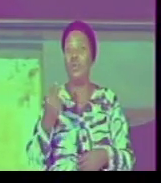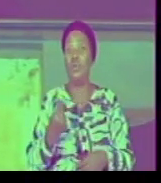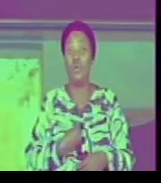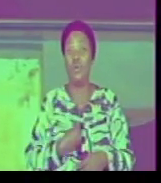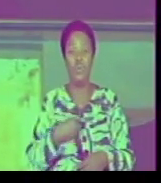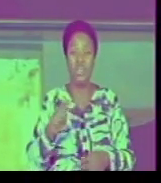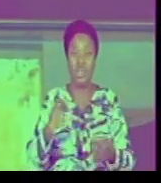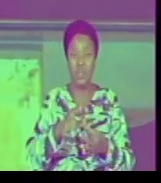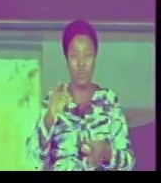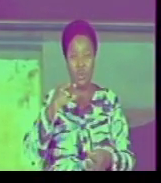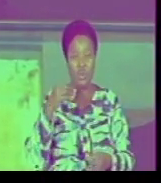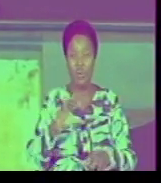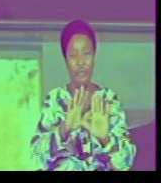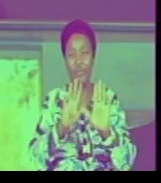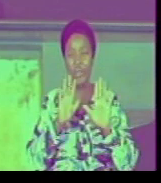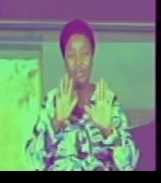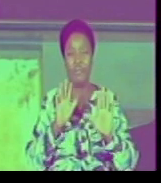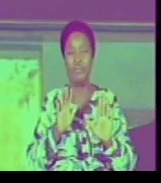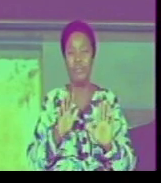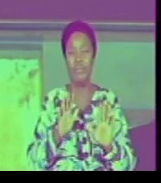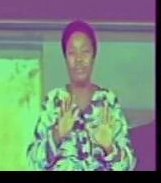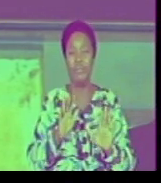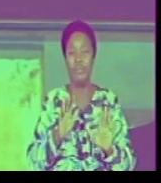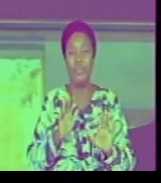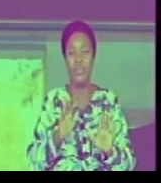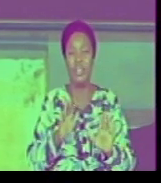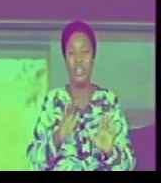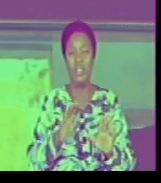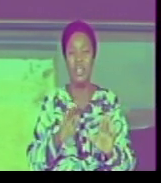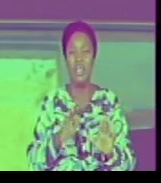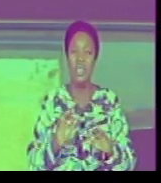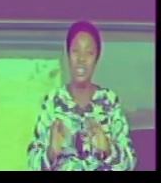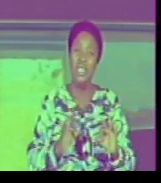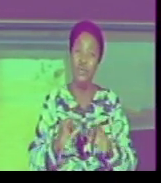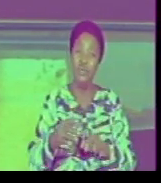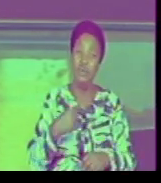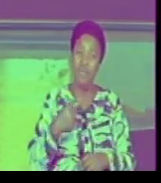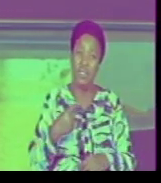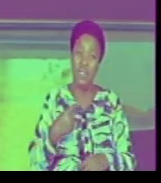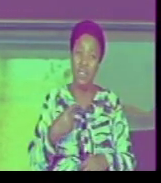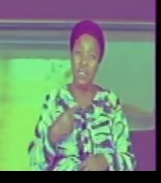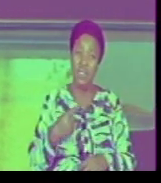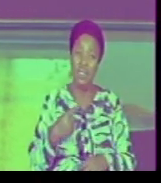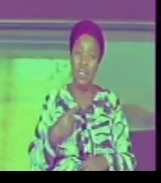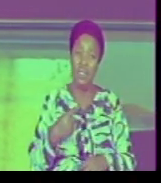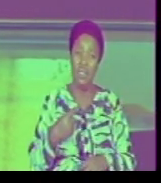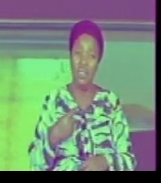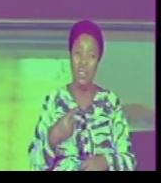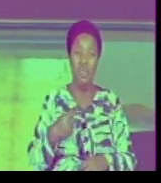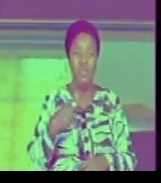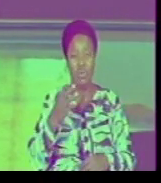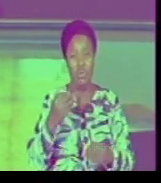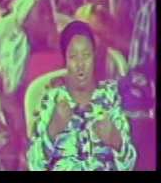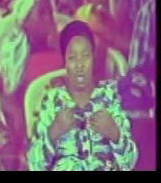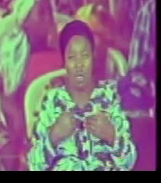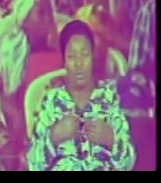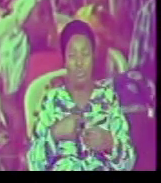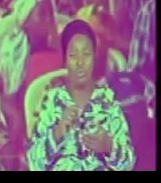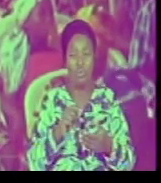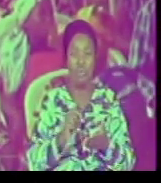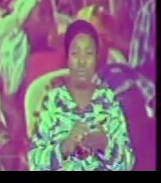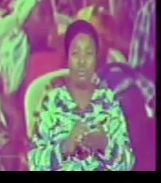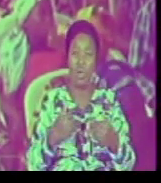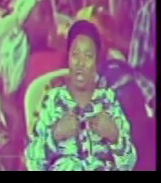of fear. If you claim any registered letter that you